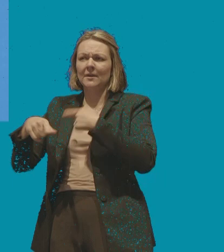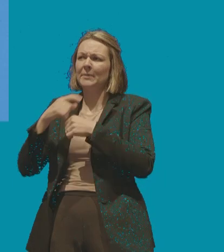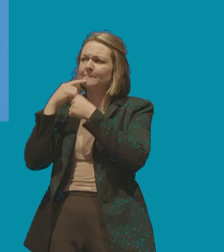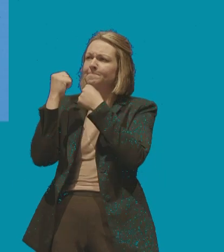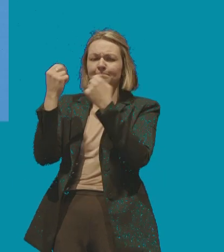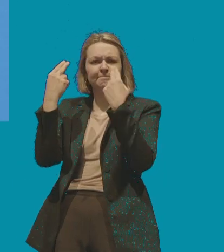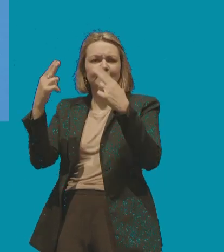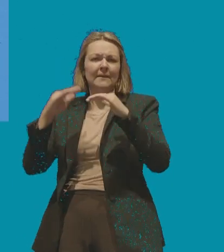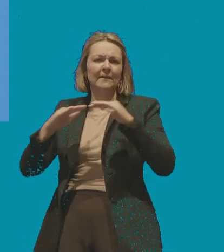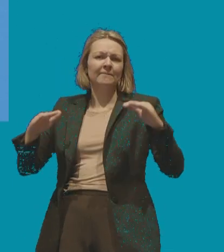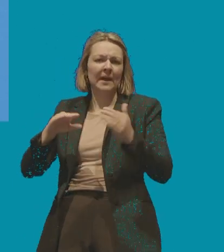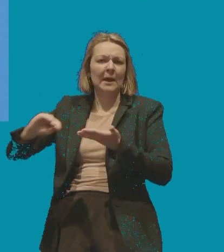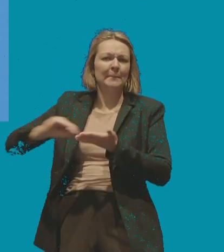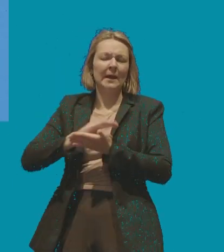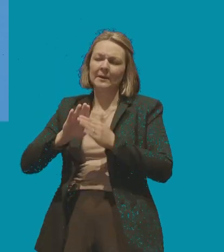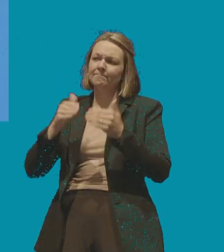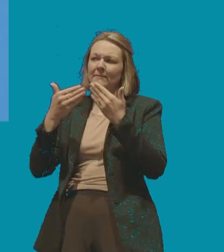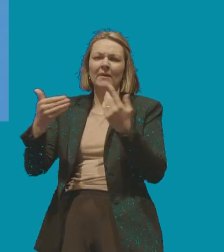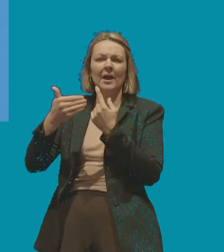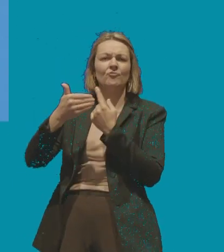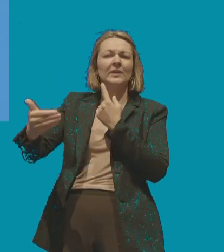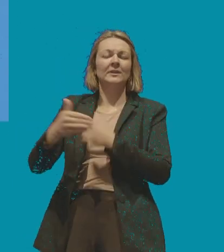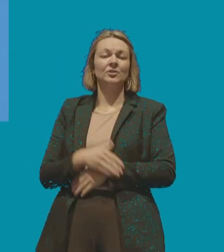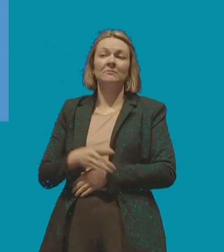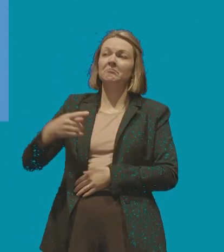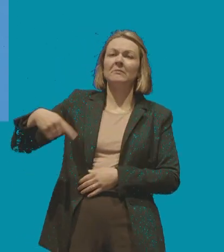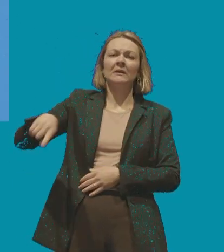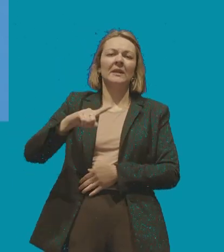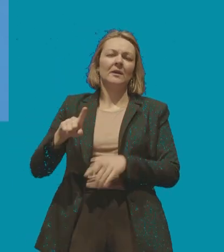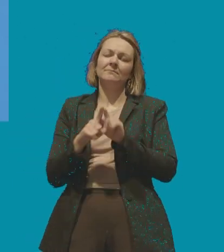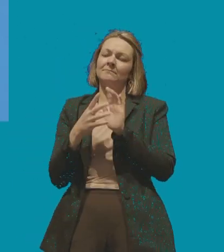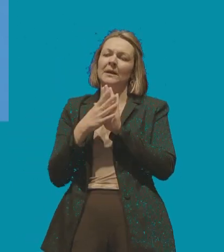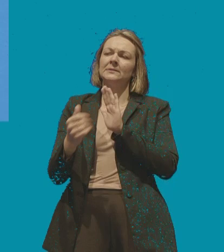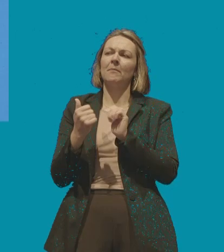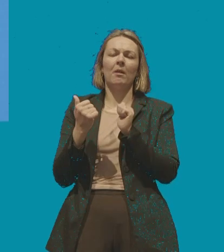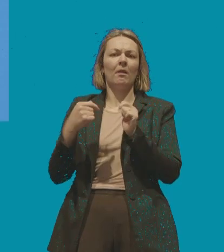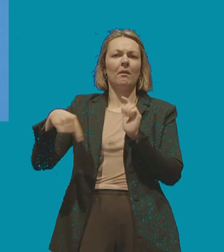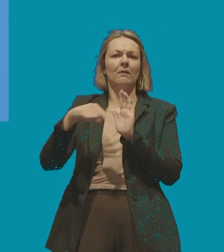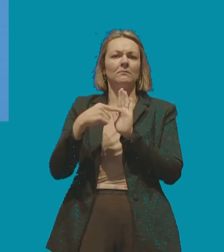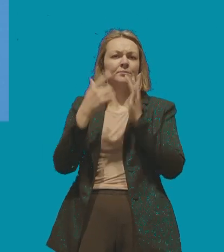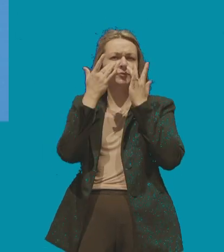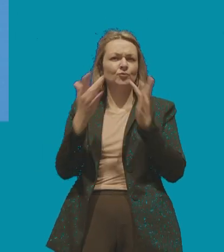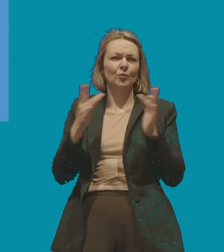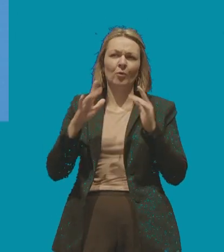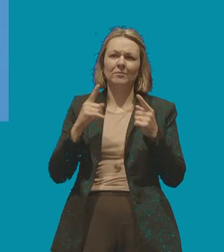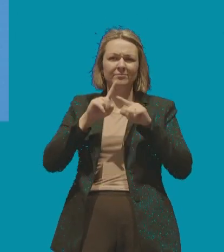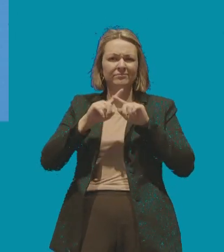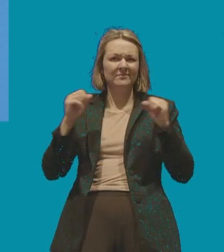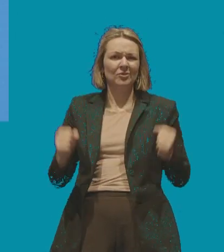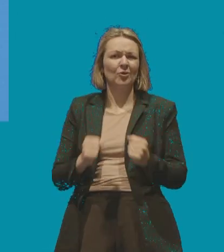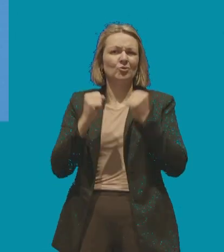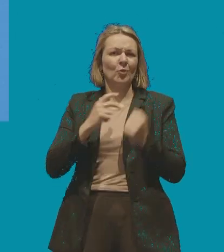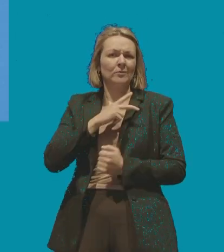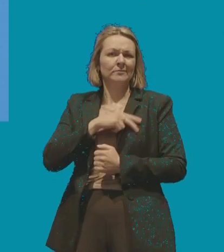fair pay and for fair recognition. They were all examples of the difference that strong, effective